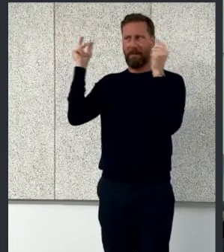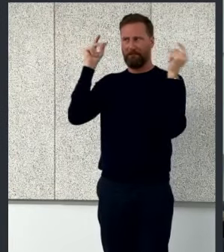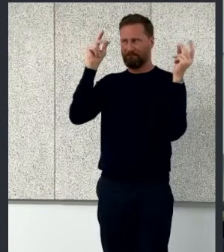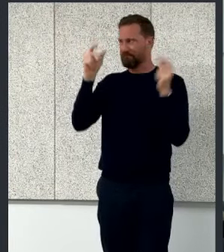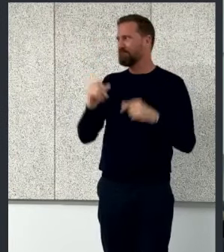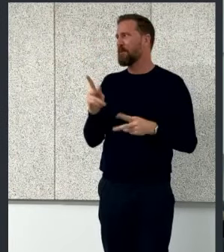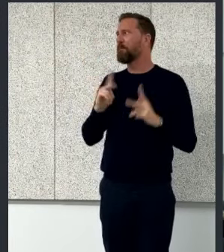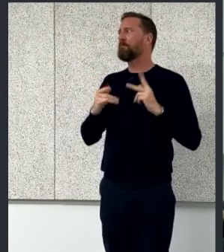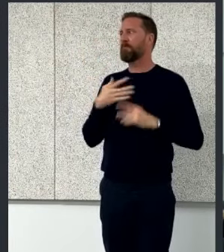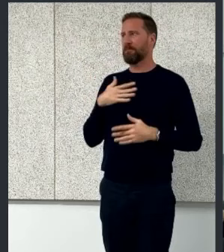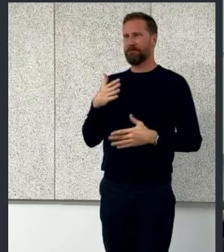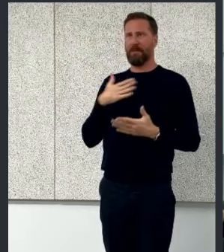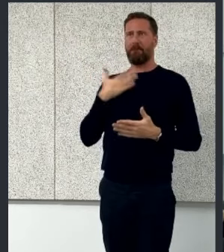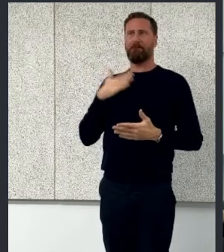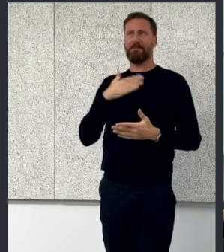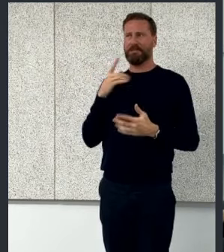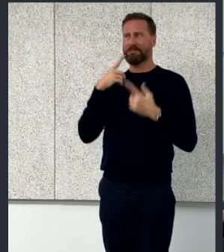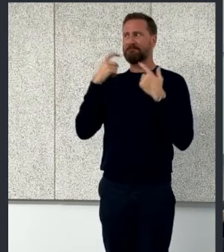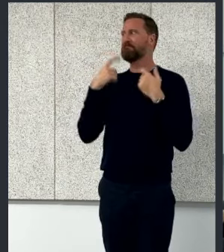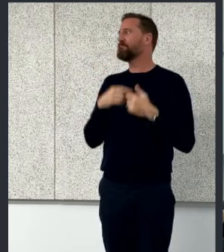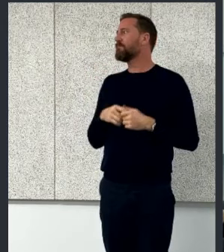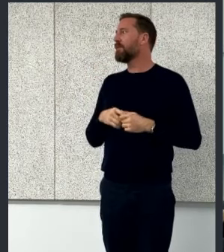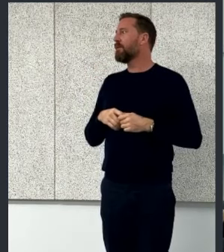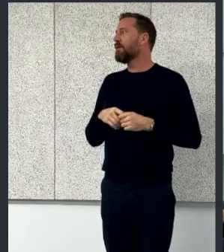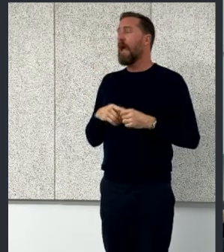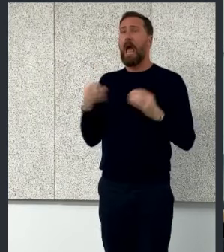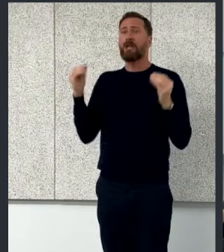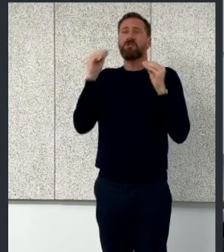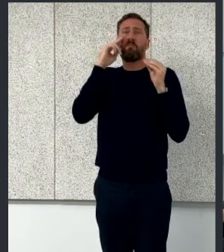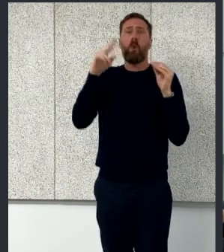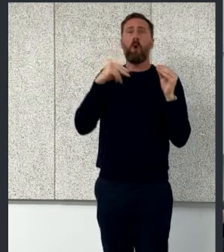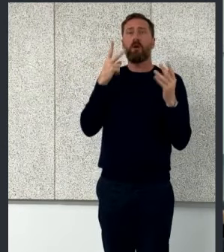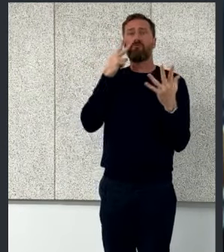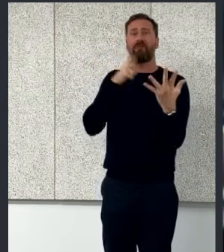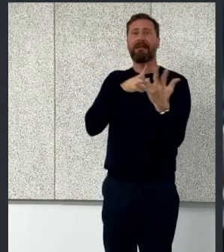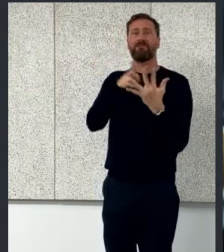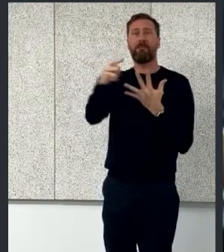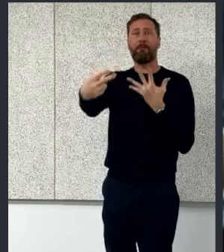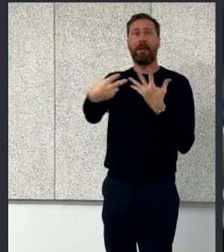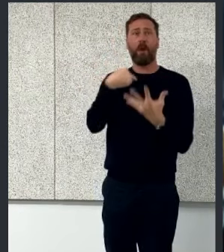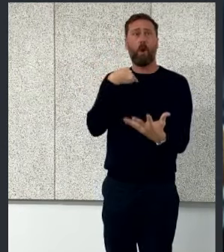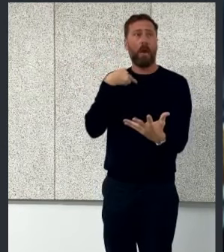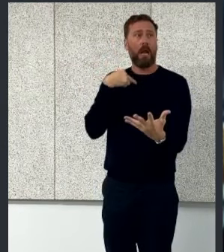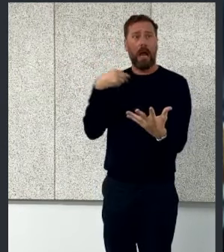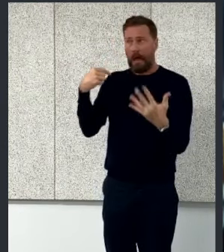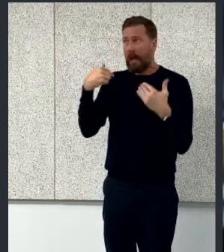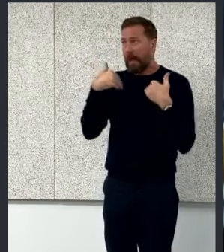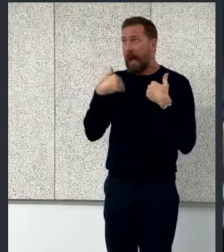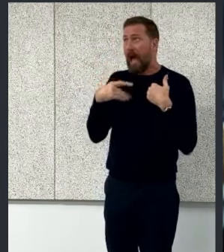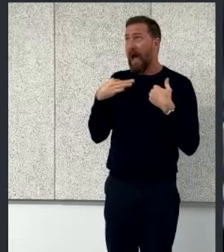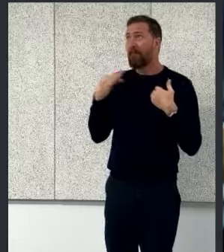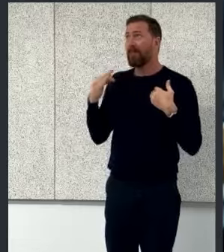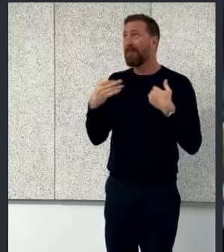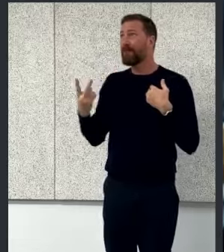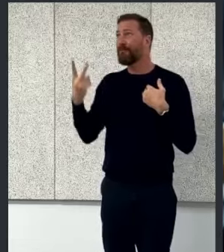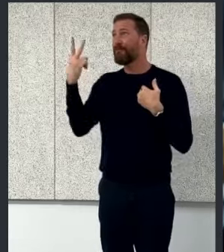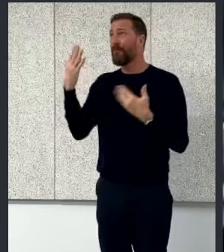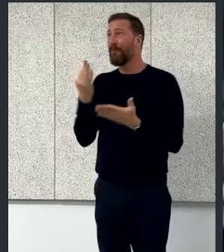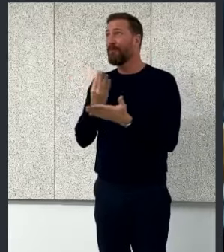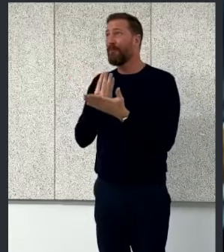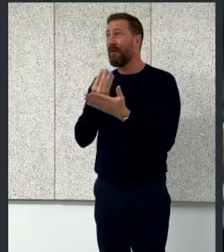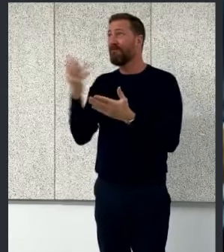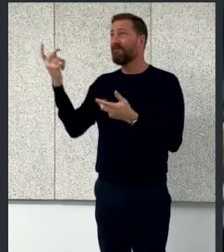Also, more transparency, if you don't fund us, then just be a little bit more transparent, because I have applied to funders and then come to find out when I